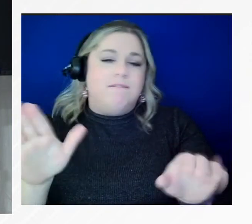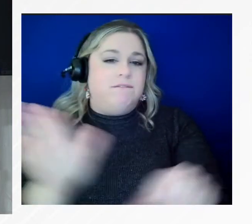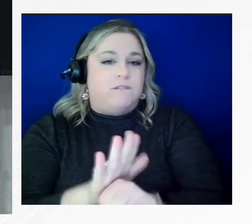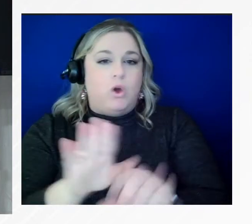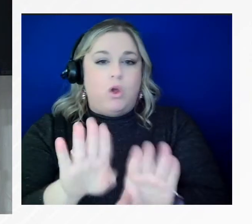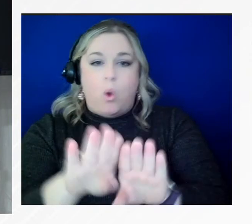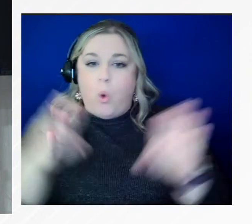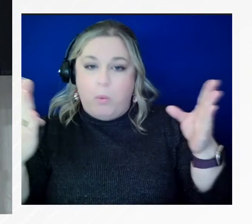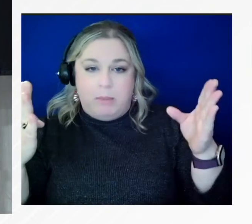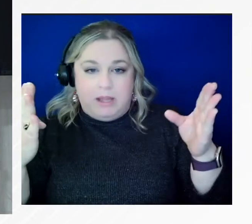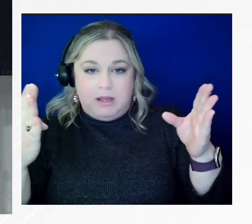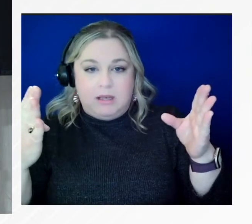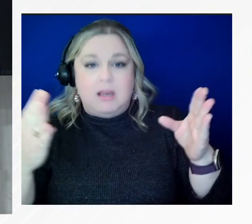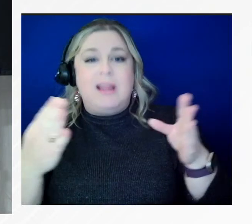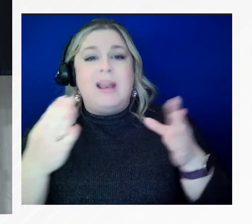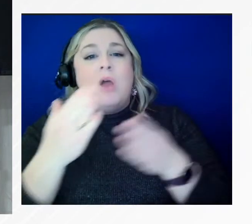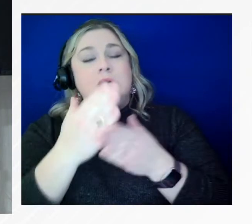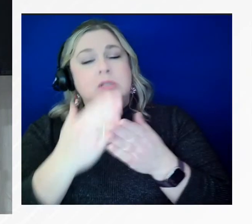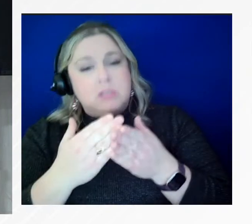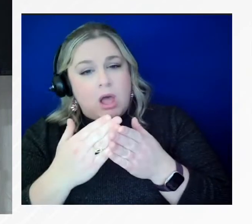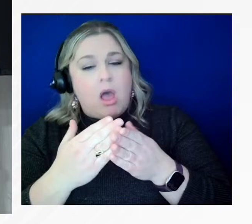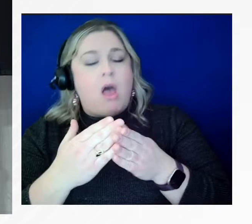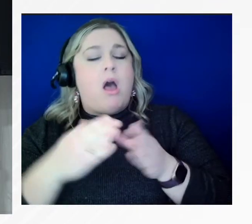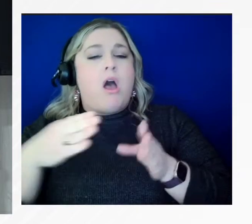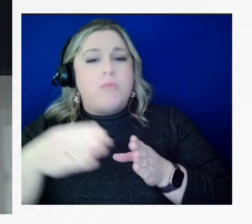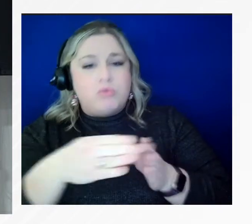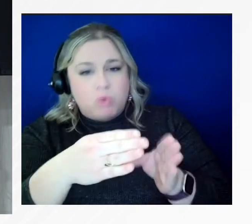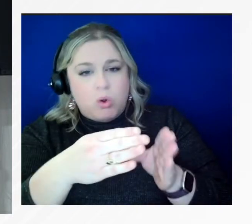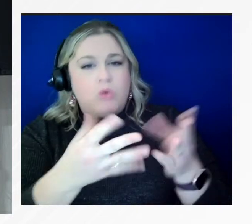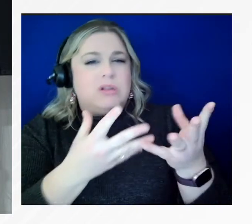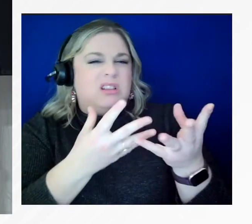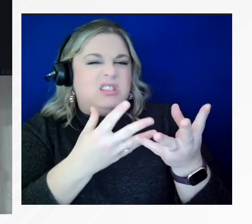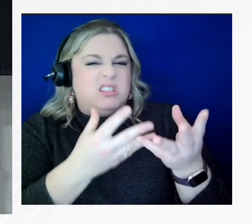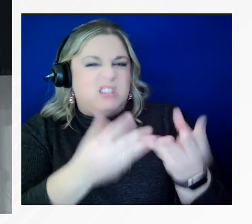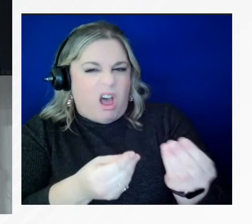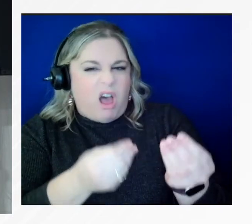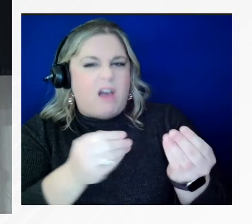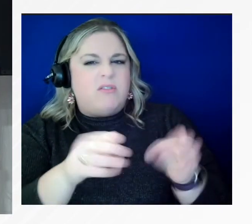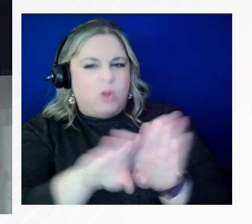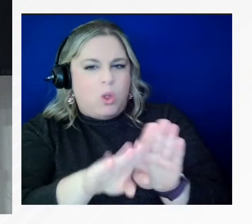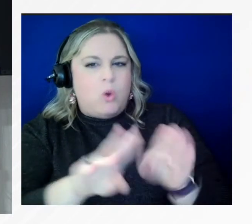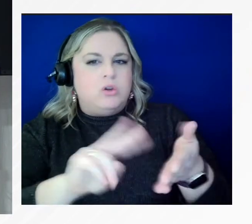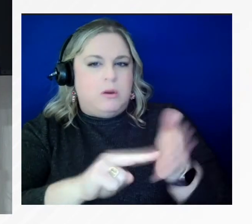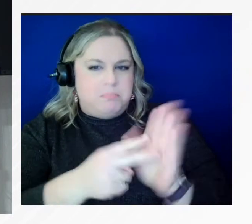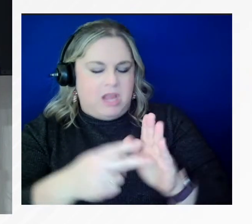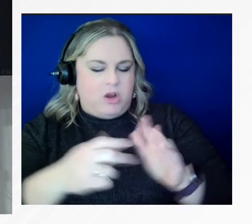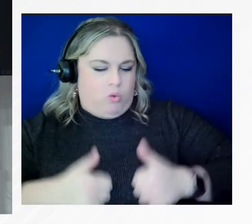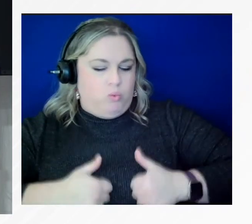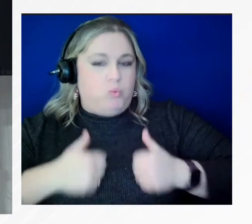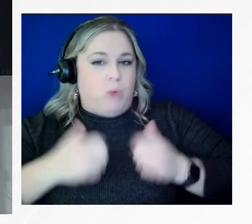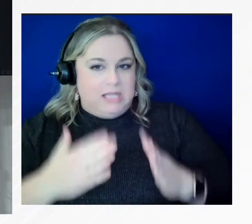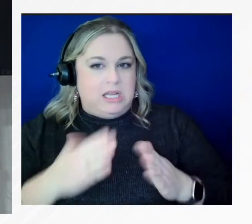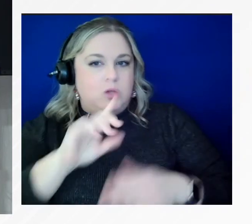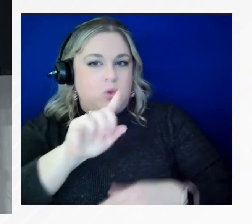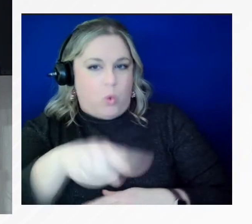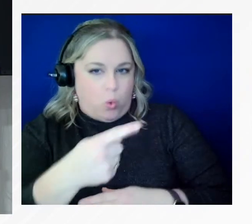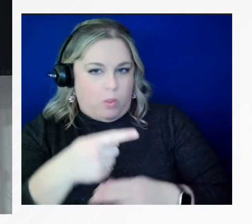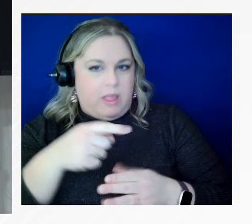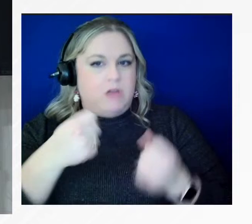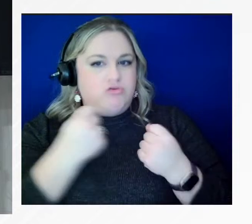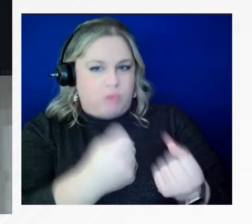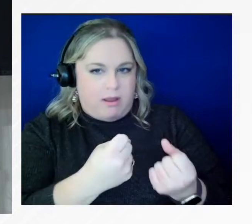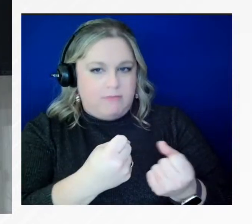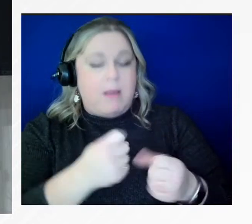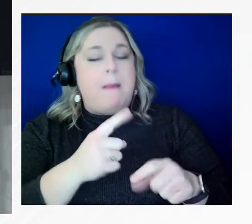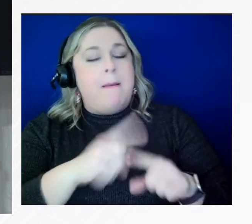while some roads remain under soft closures for residents only, we are committed to working with our partners to ensure full access